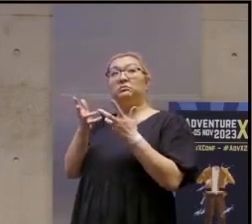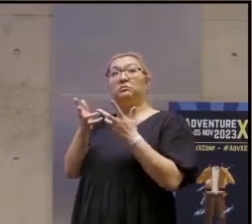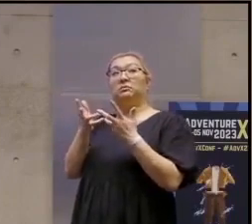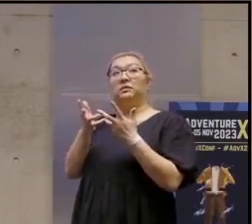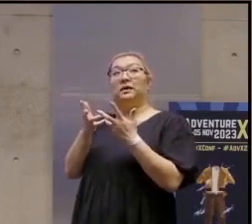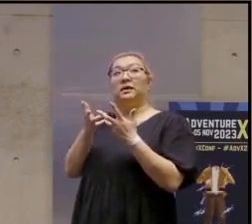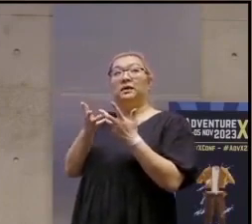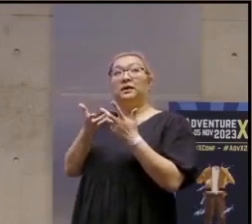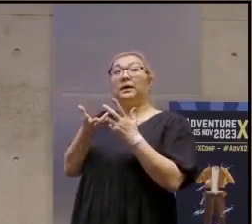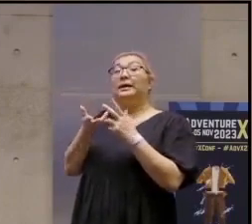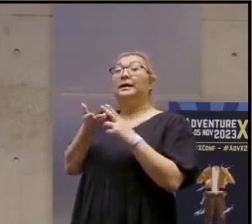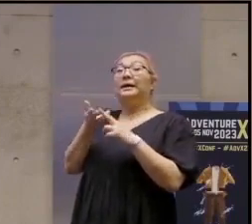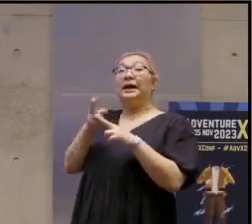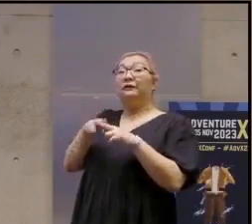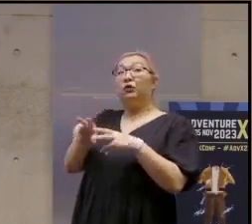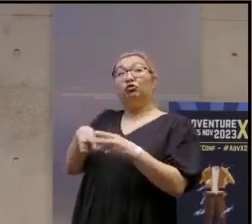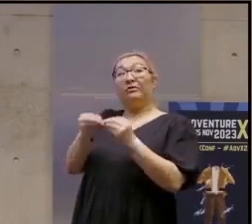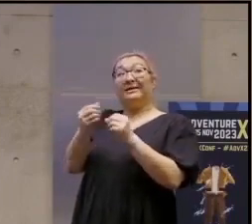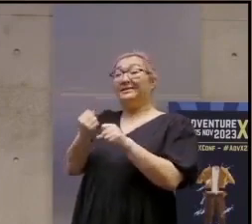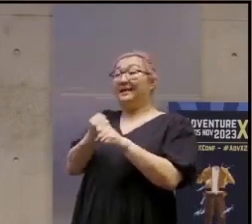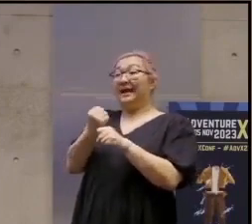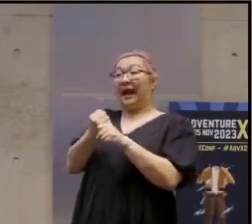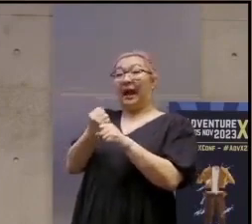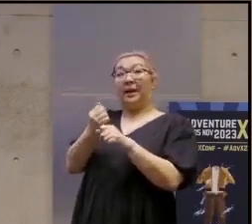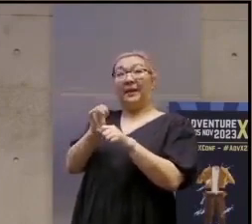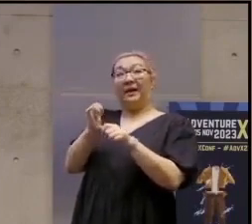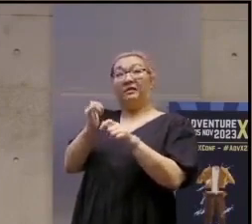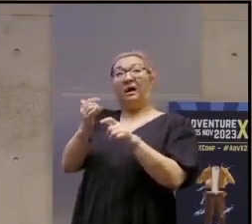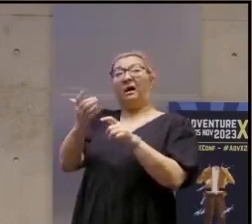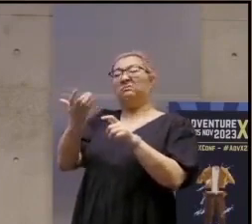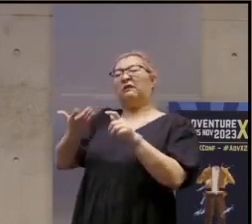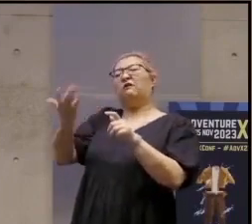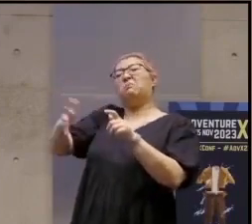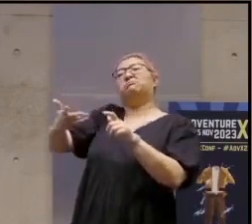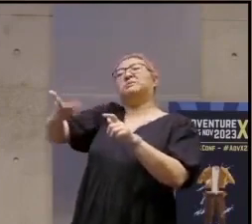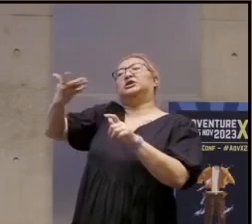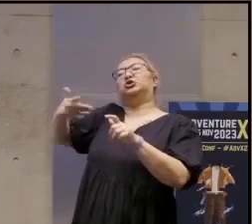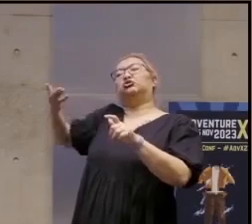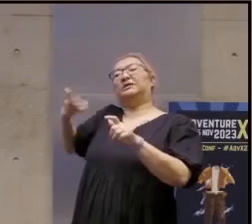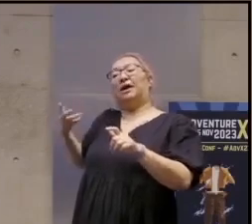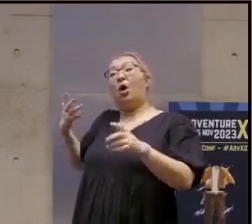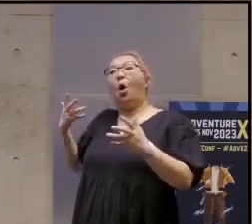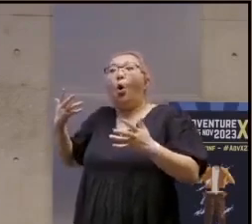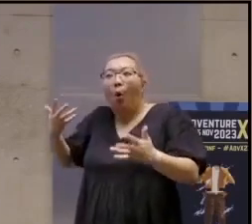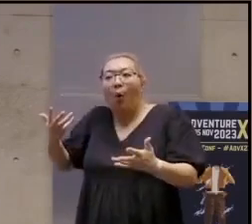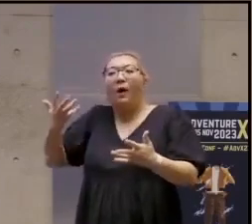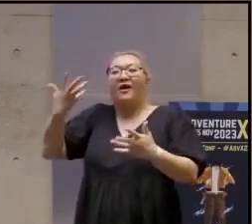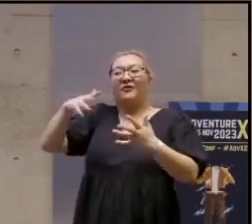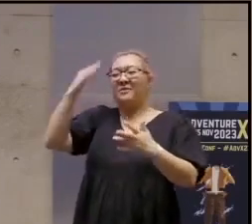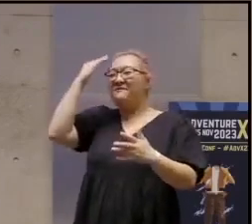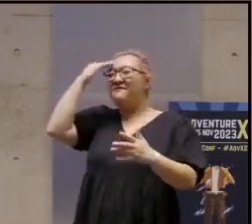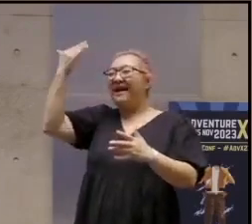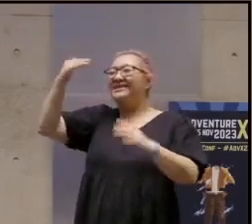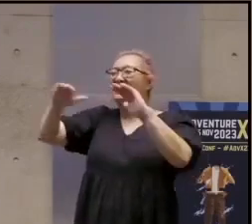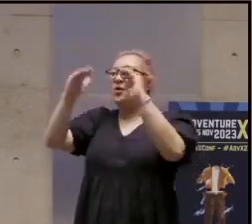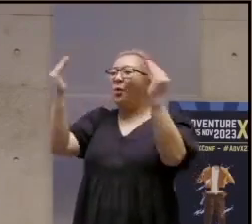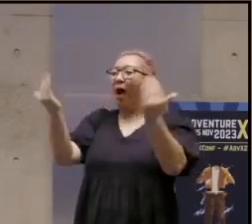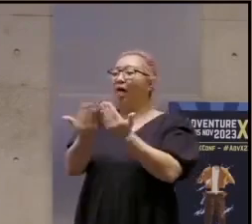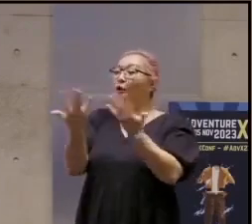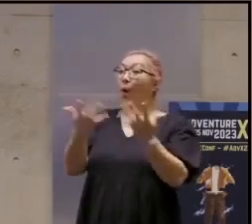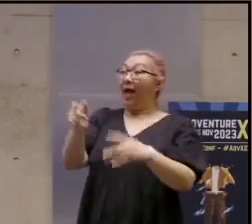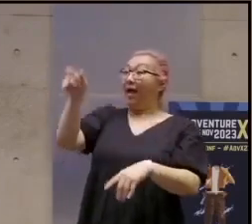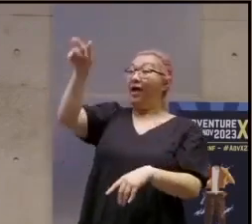the past or like in a fantasy world where they might not actually be able to diagnose the condition, but you still kind of want